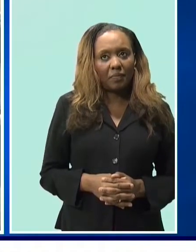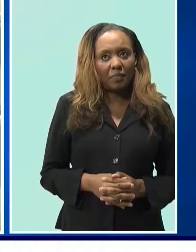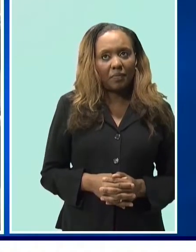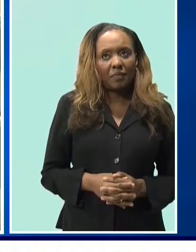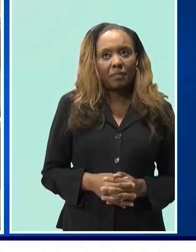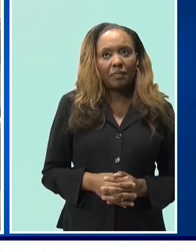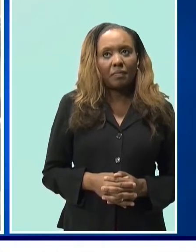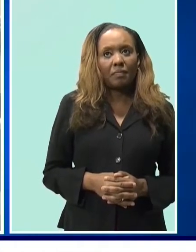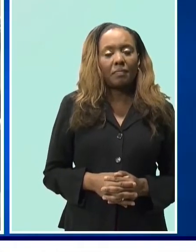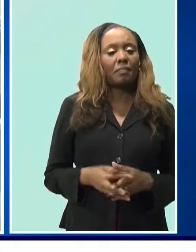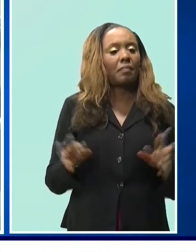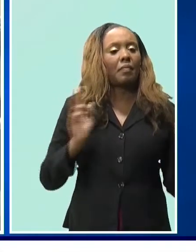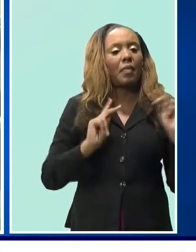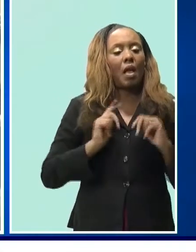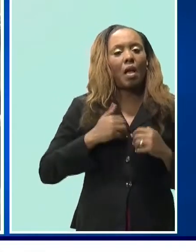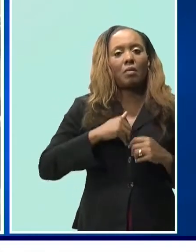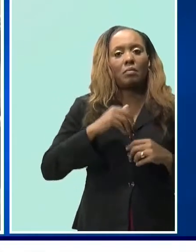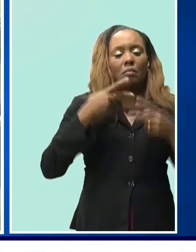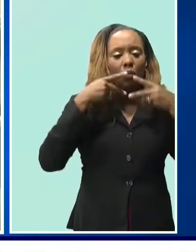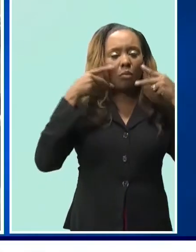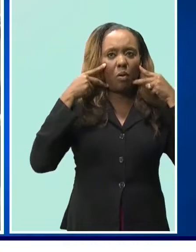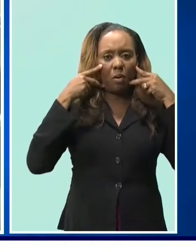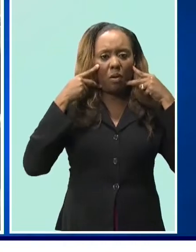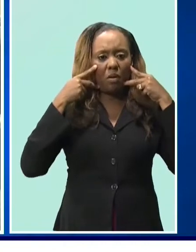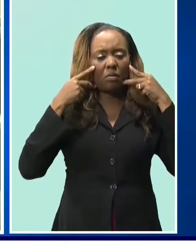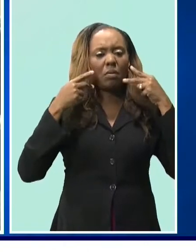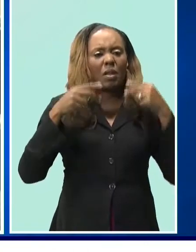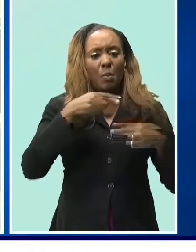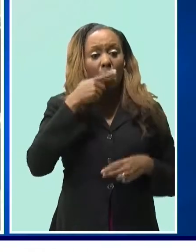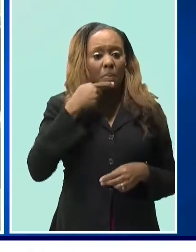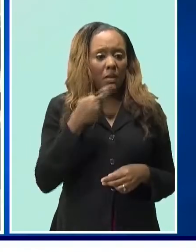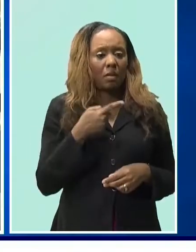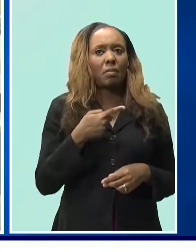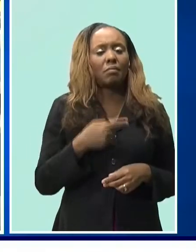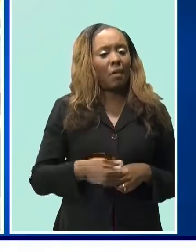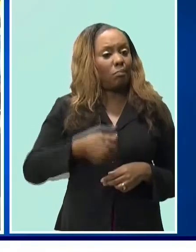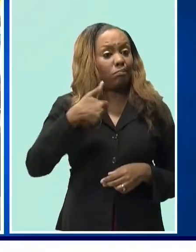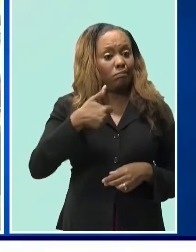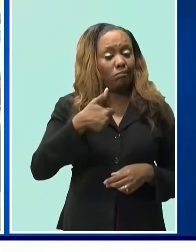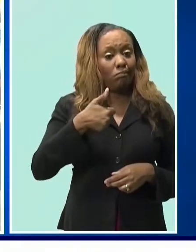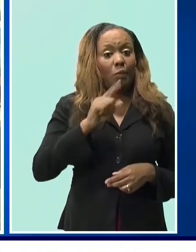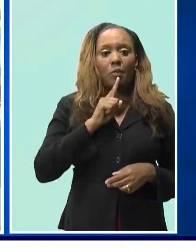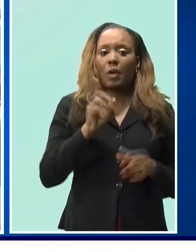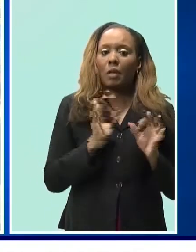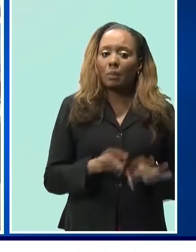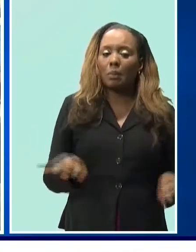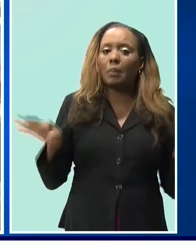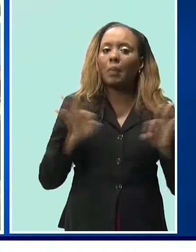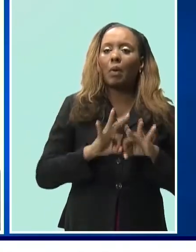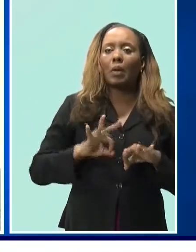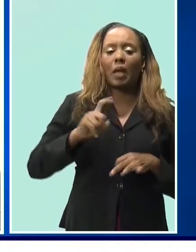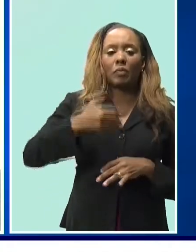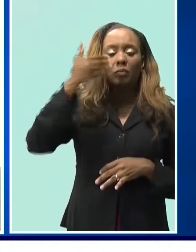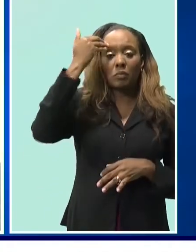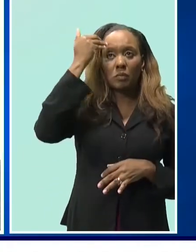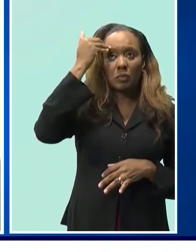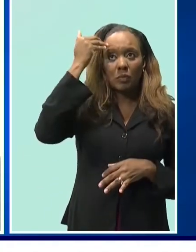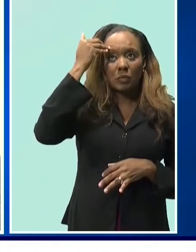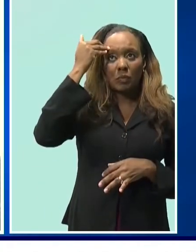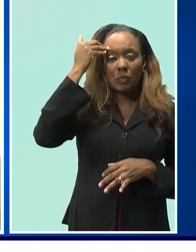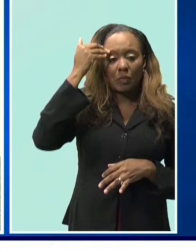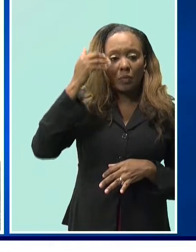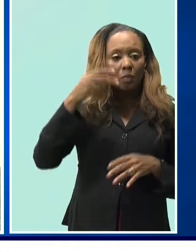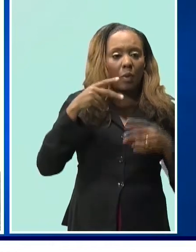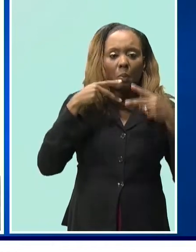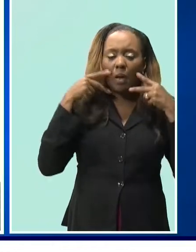While the wearing of cloth masks in public settings has been given the green light, it is important to note that the use of